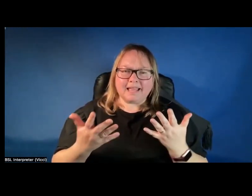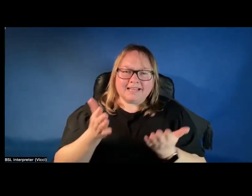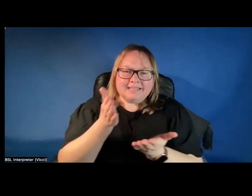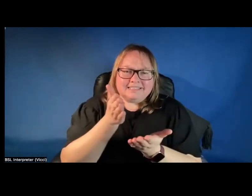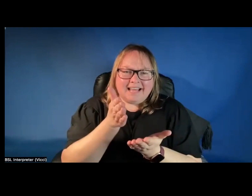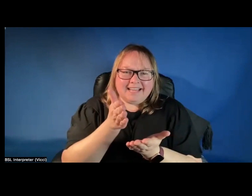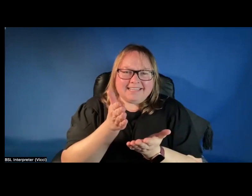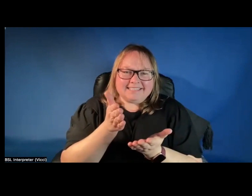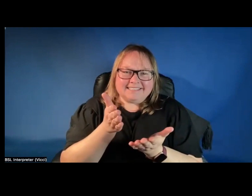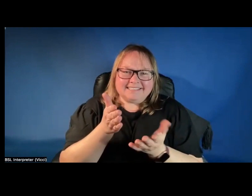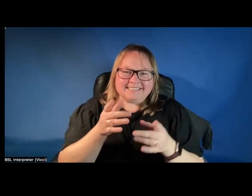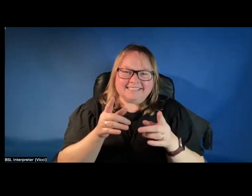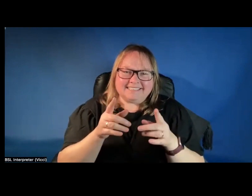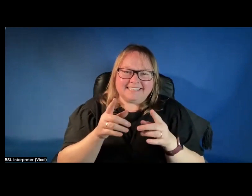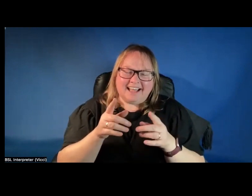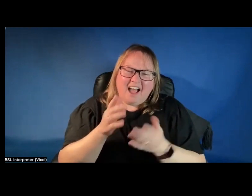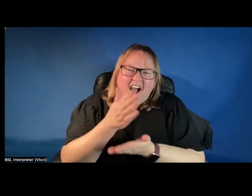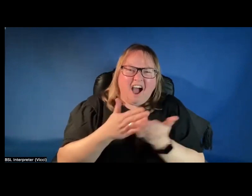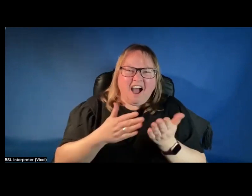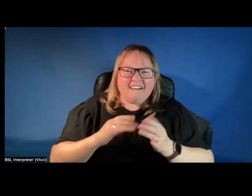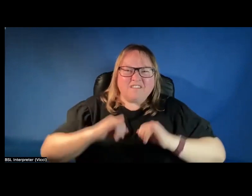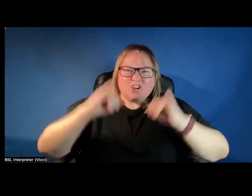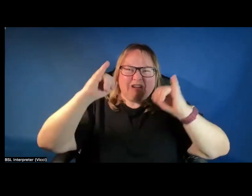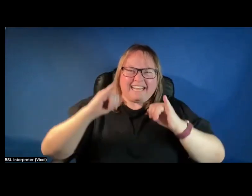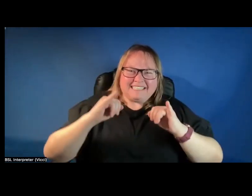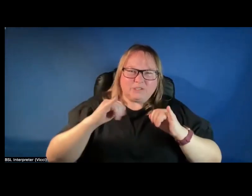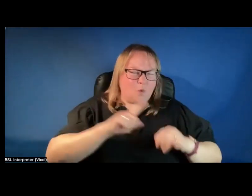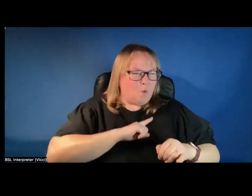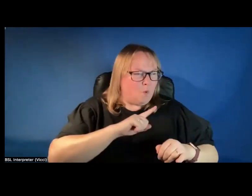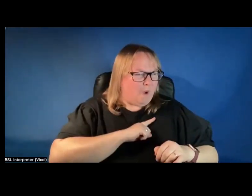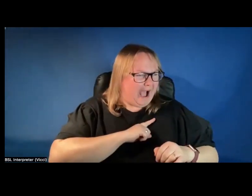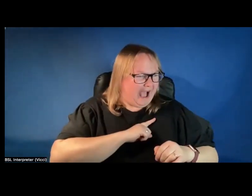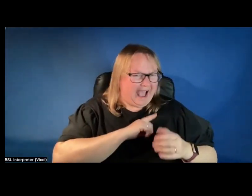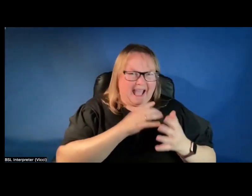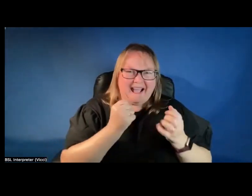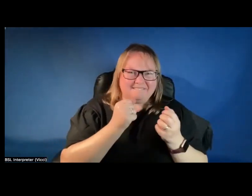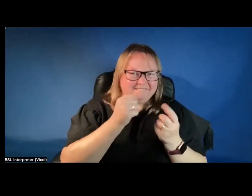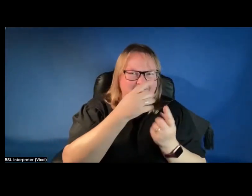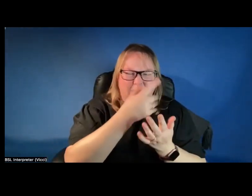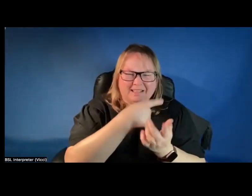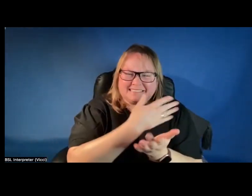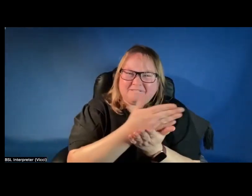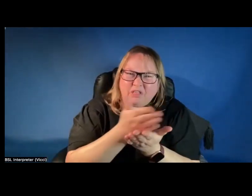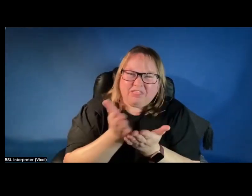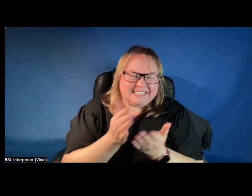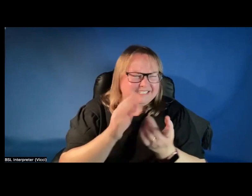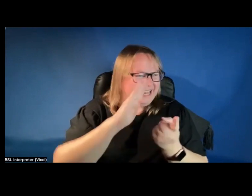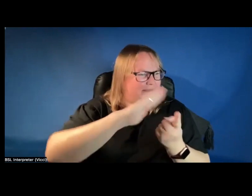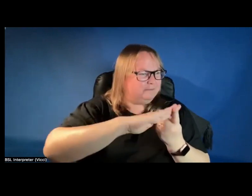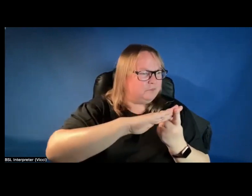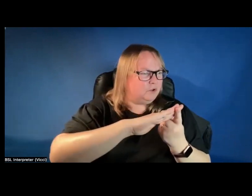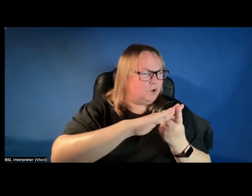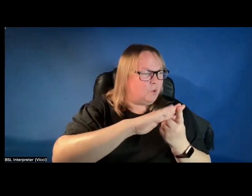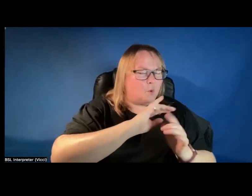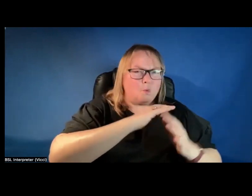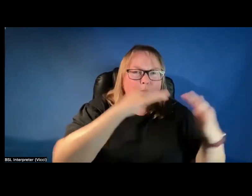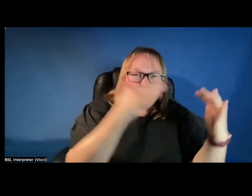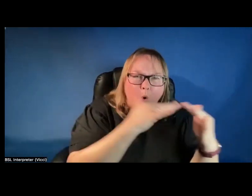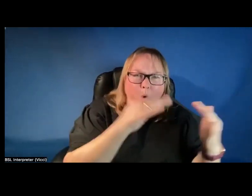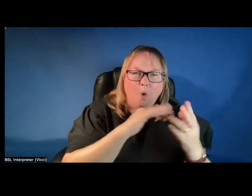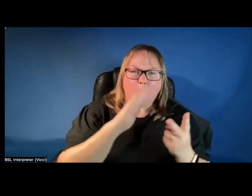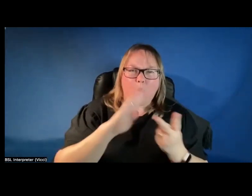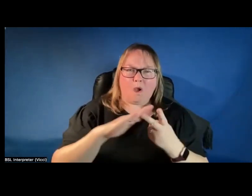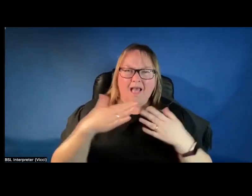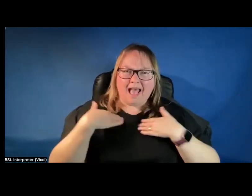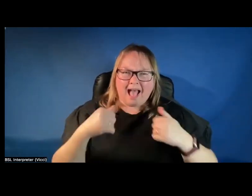in these sort of poly crises of health, of war, of all of these different things. And we just feel that